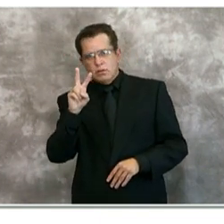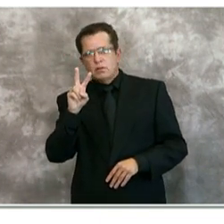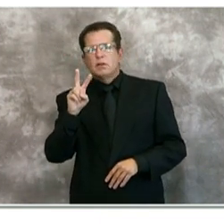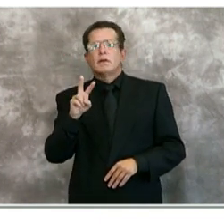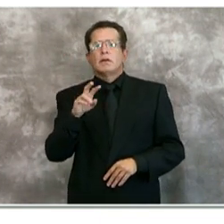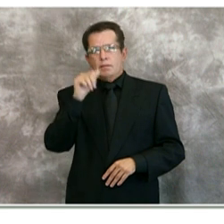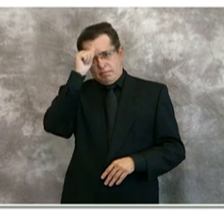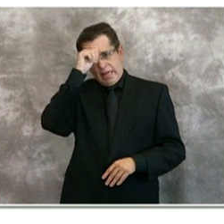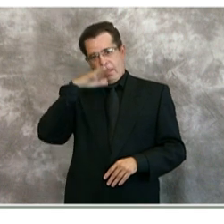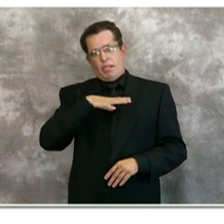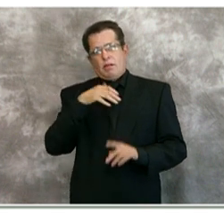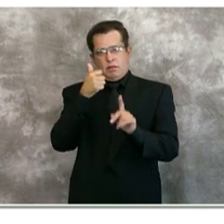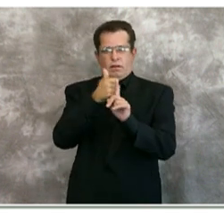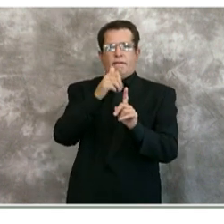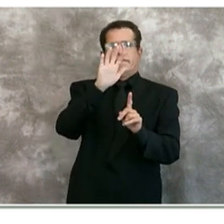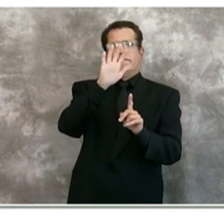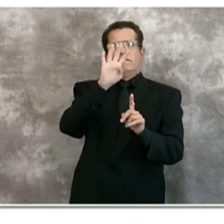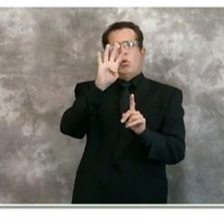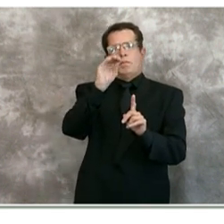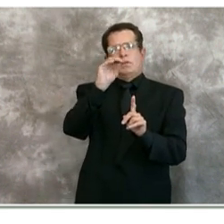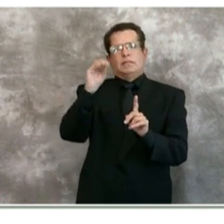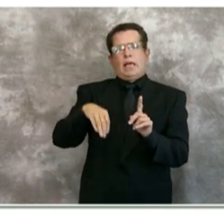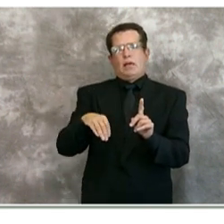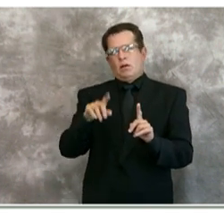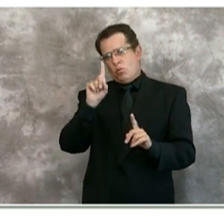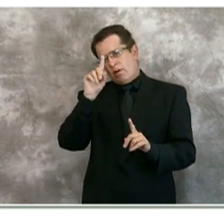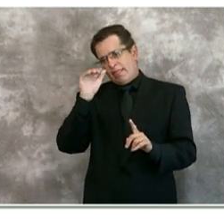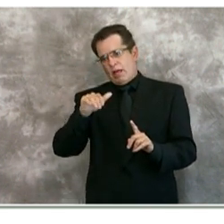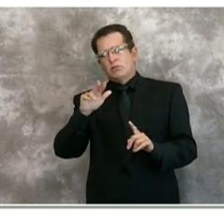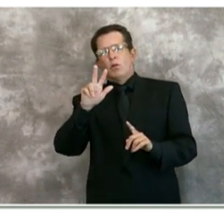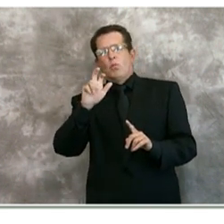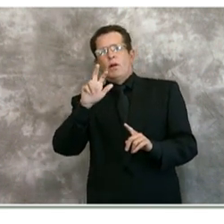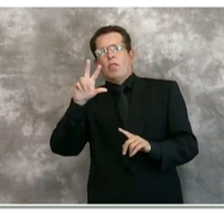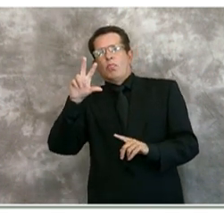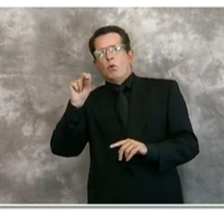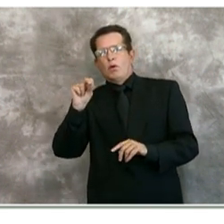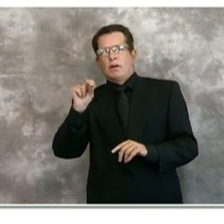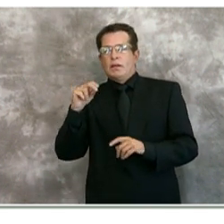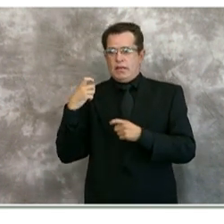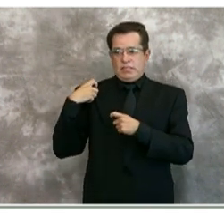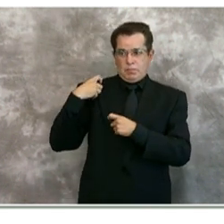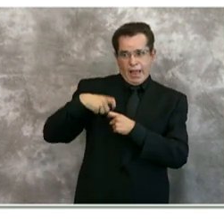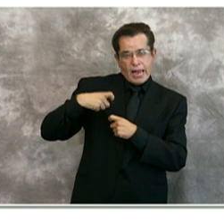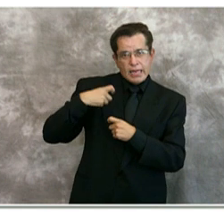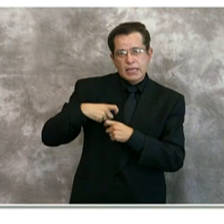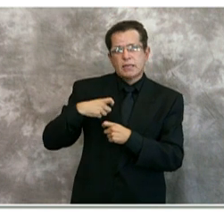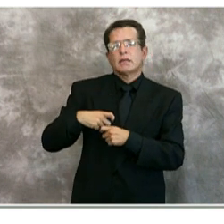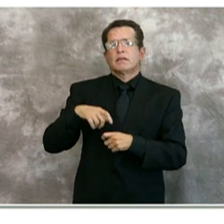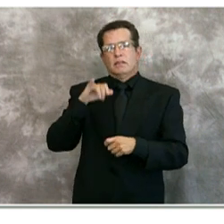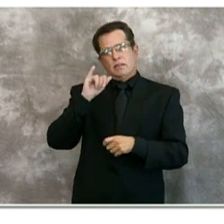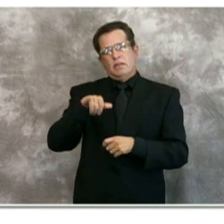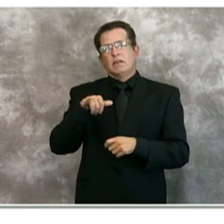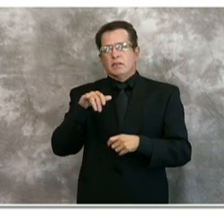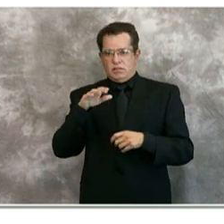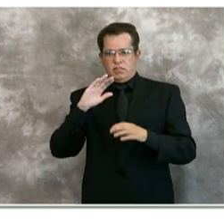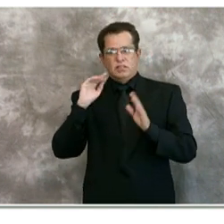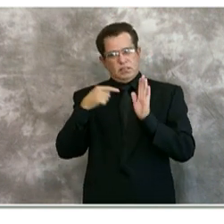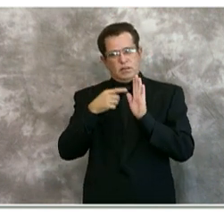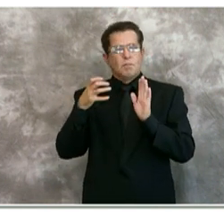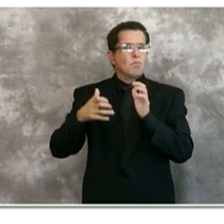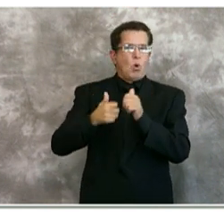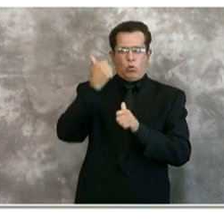Males represent 54%, which is 1,330, and Hispanics and Latinos represent the majority